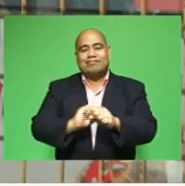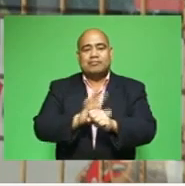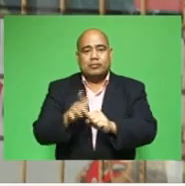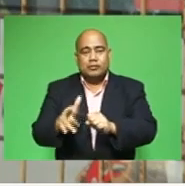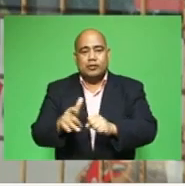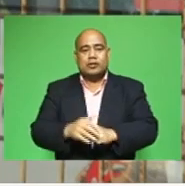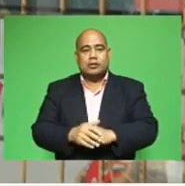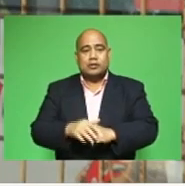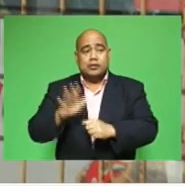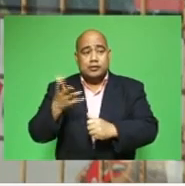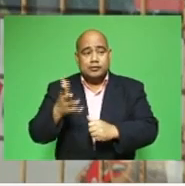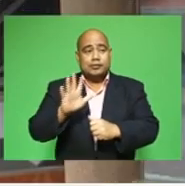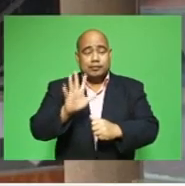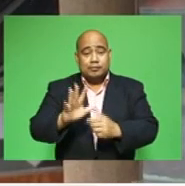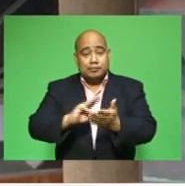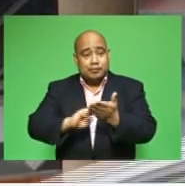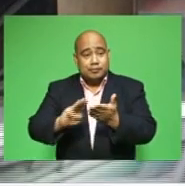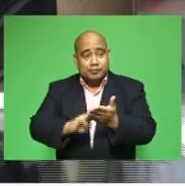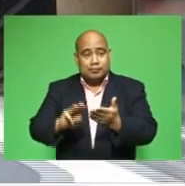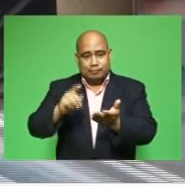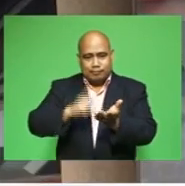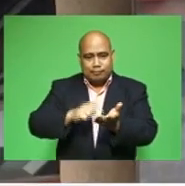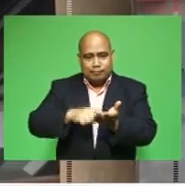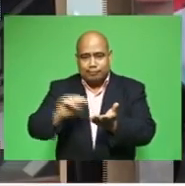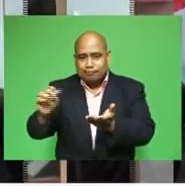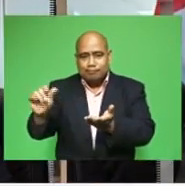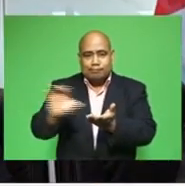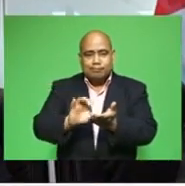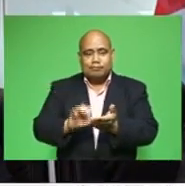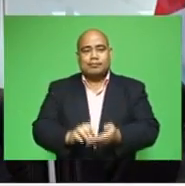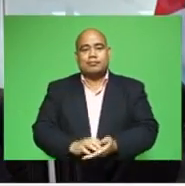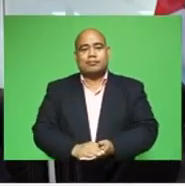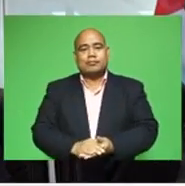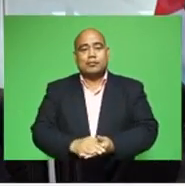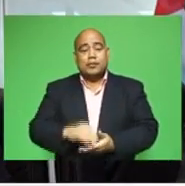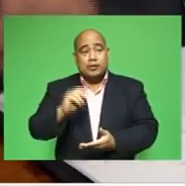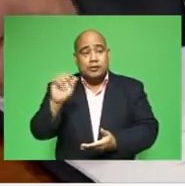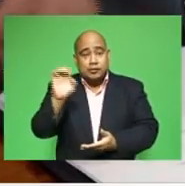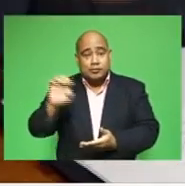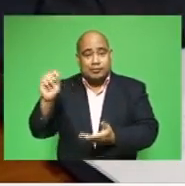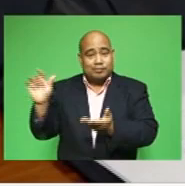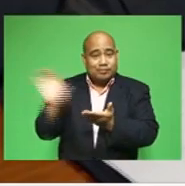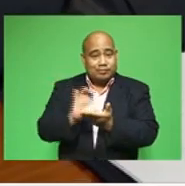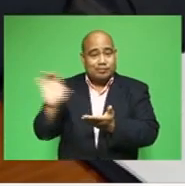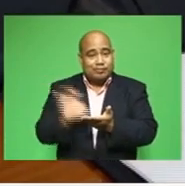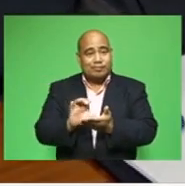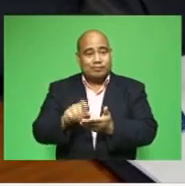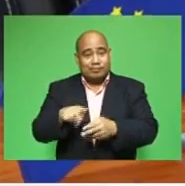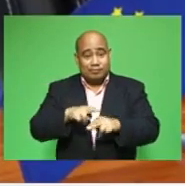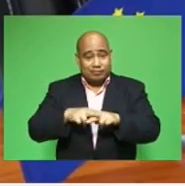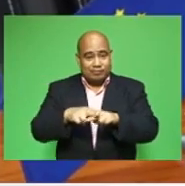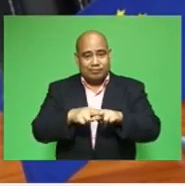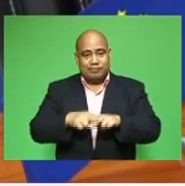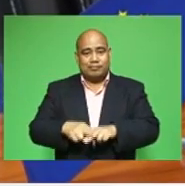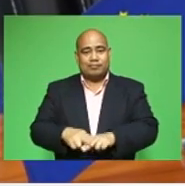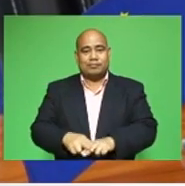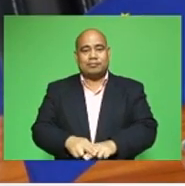million for SME loans. And EU pumps in massive dollars into Fiji.